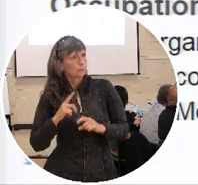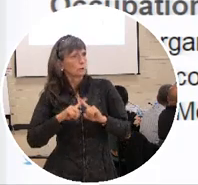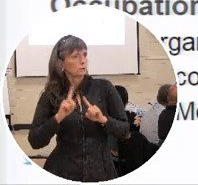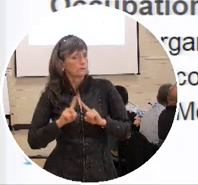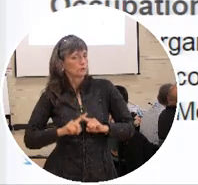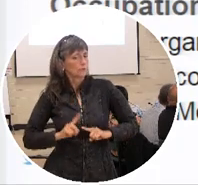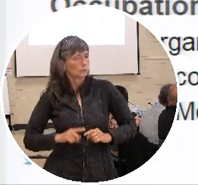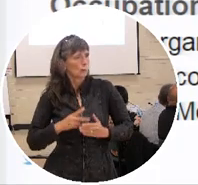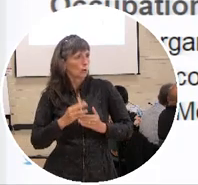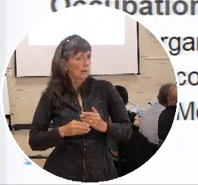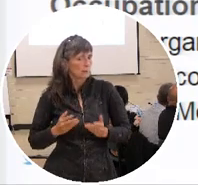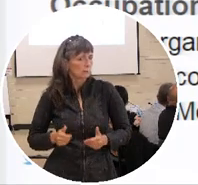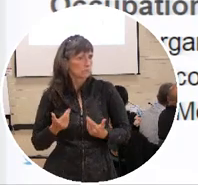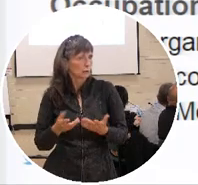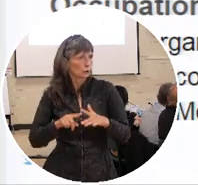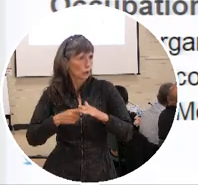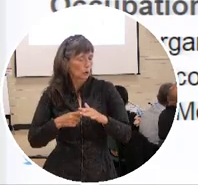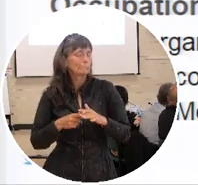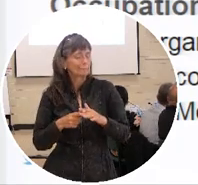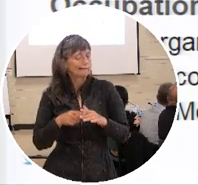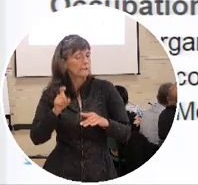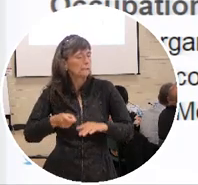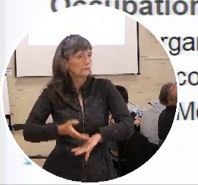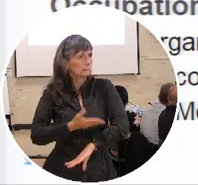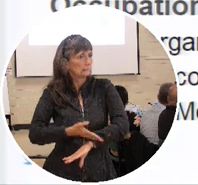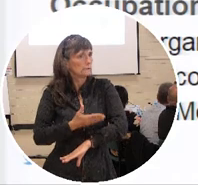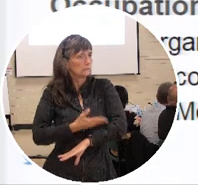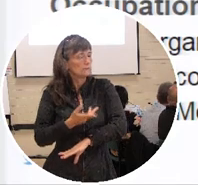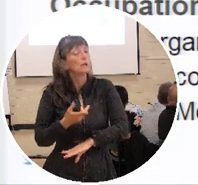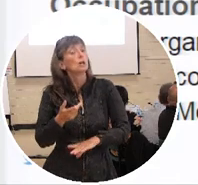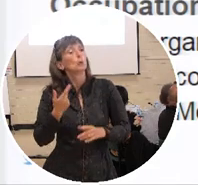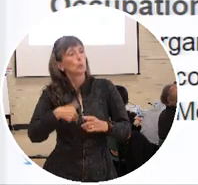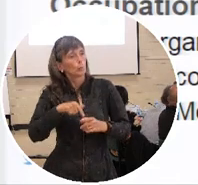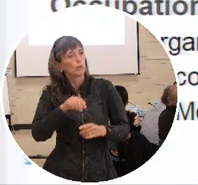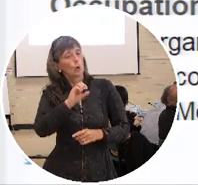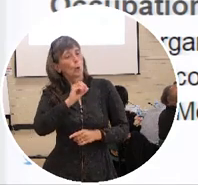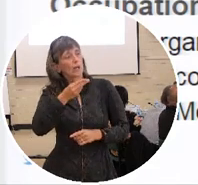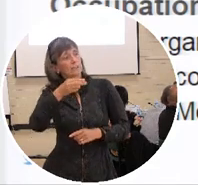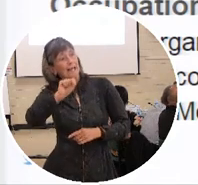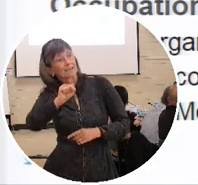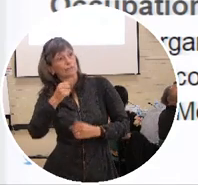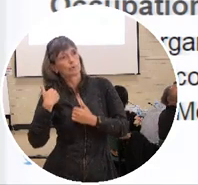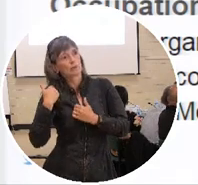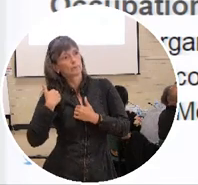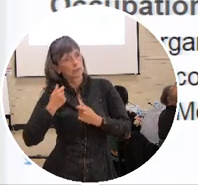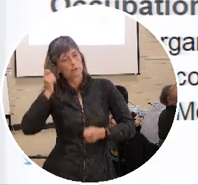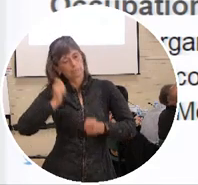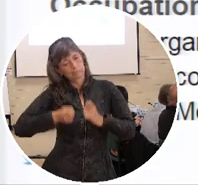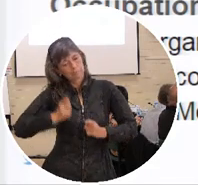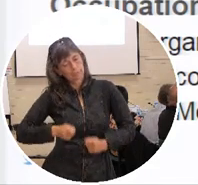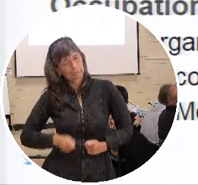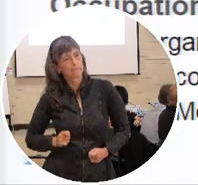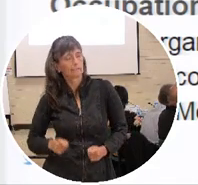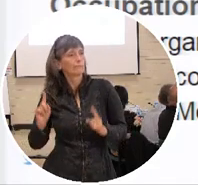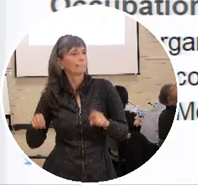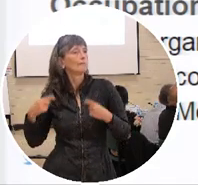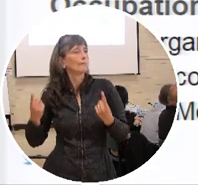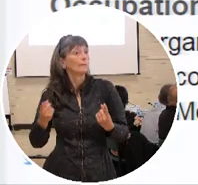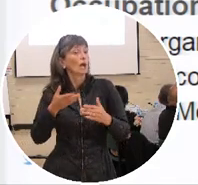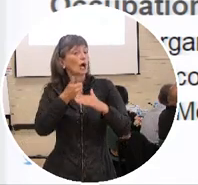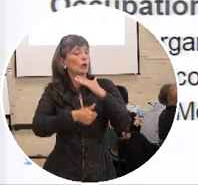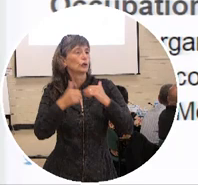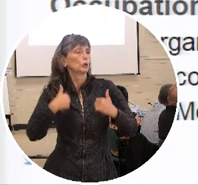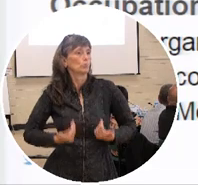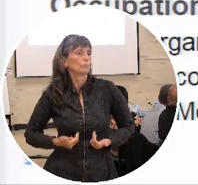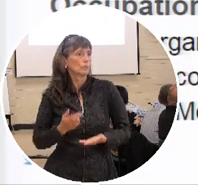We recognized that we had a lot of work to do in that area, so we reorganized the OH&S responsibilities in the Human Resources Division.